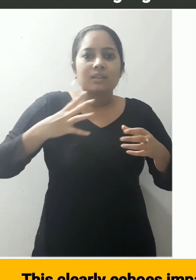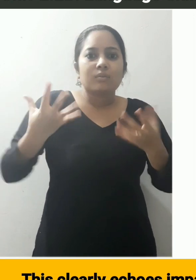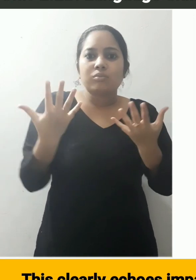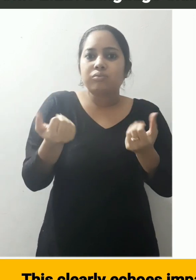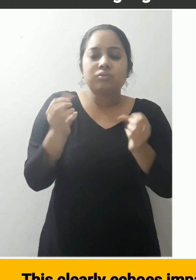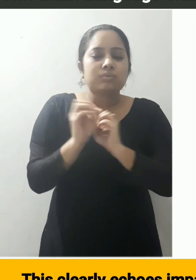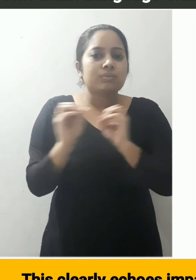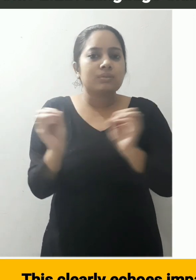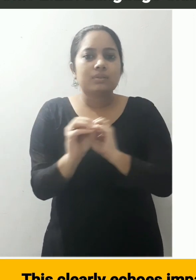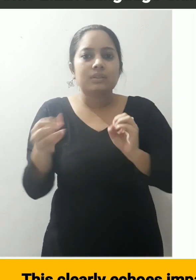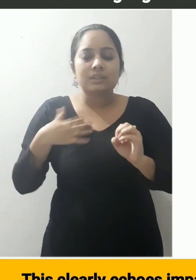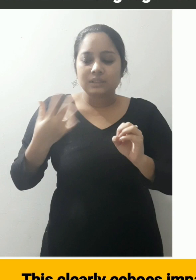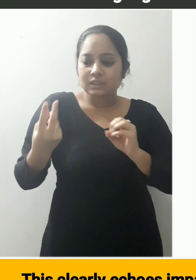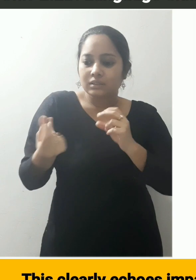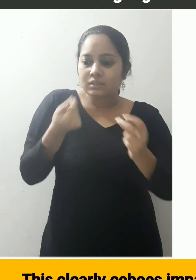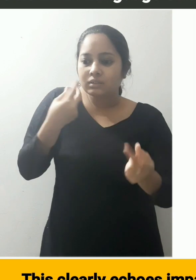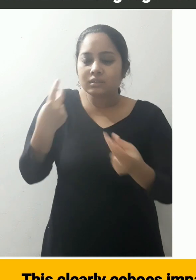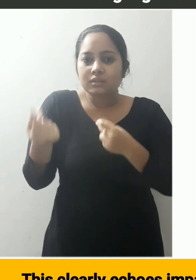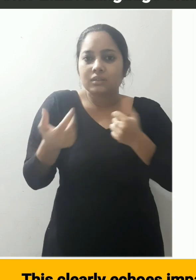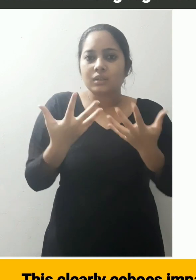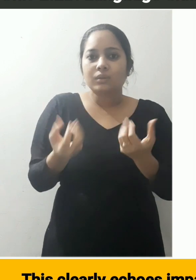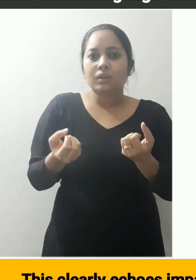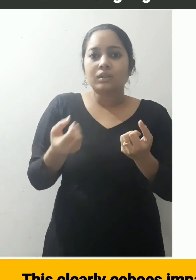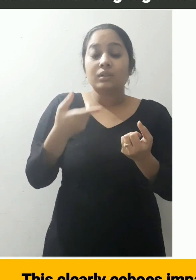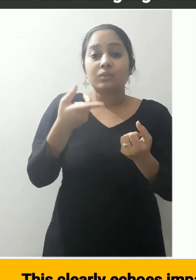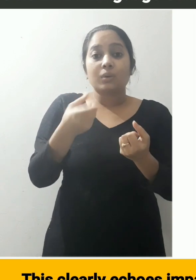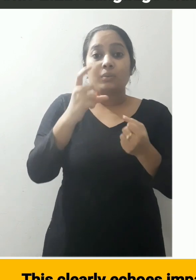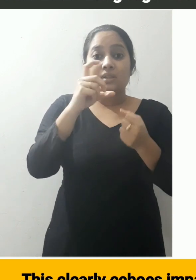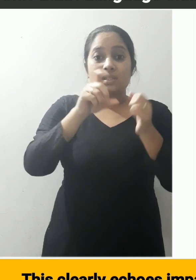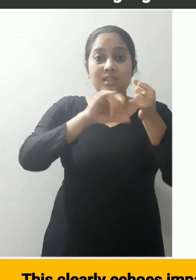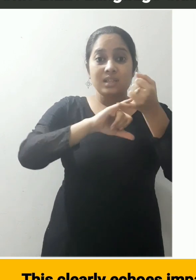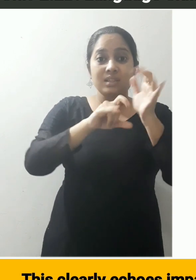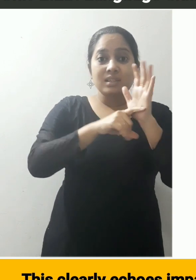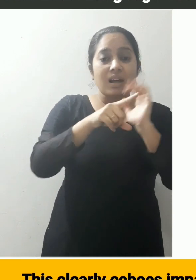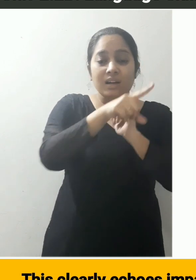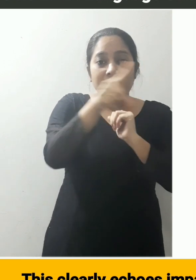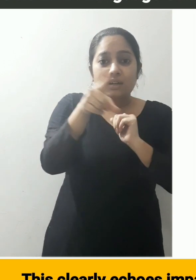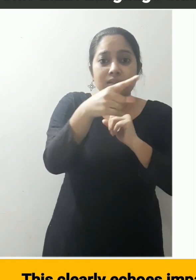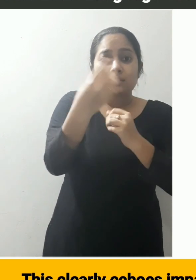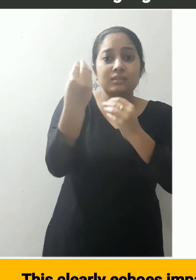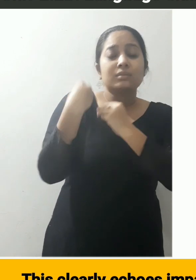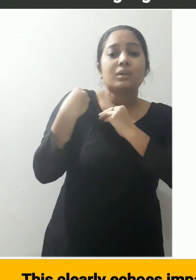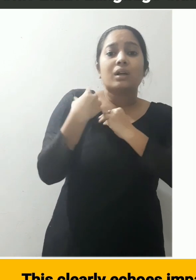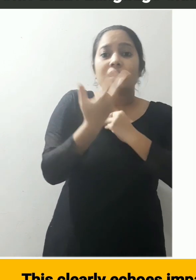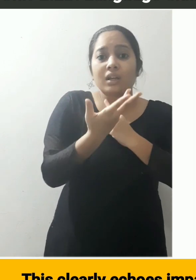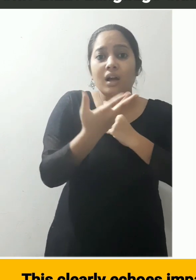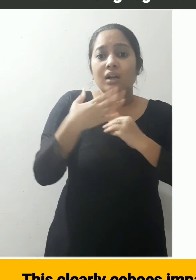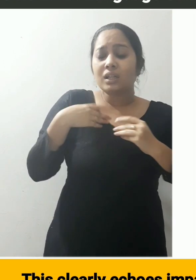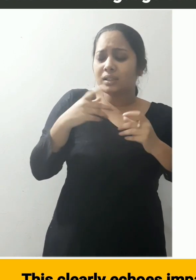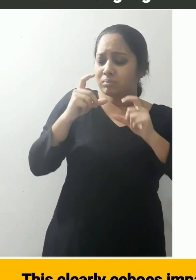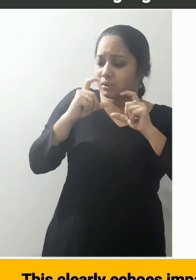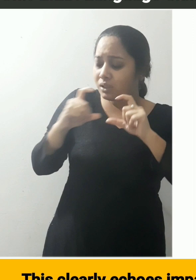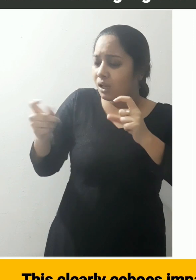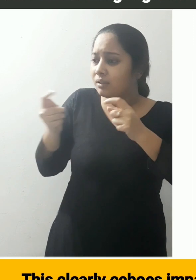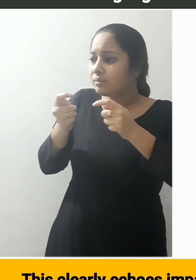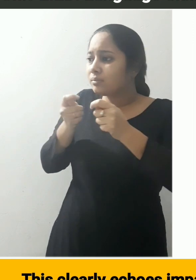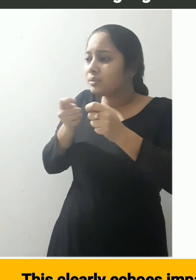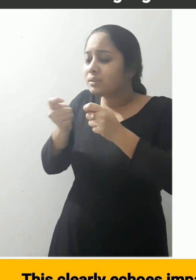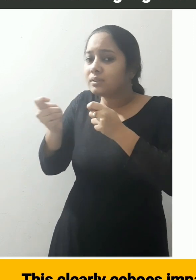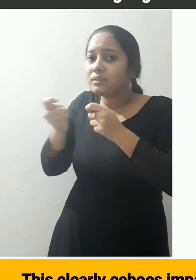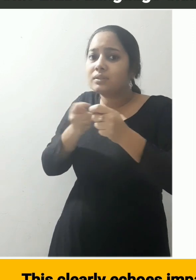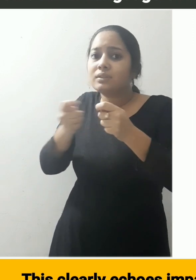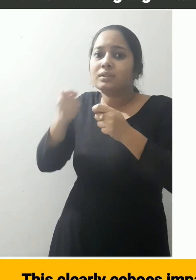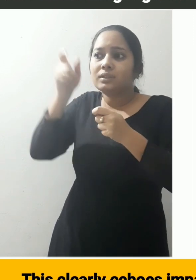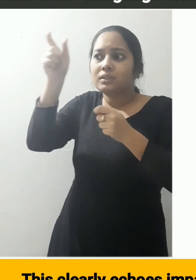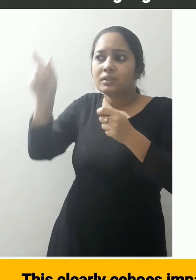As a CSR, you must handle such customers with extreme care to ensure they do